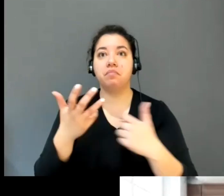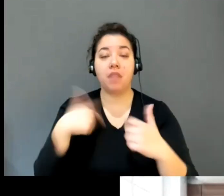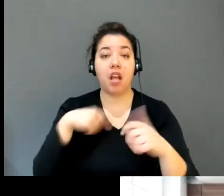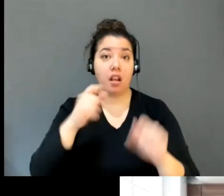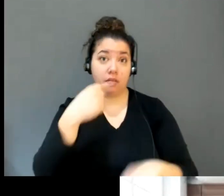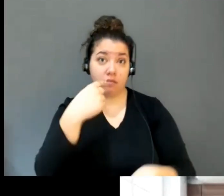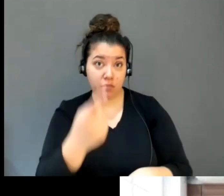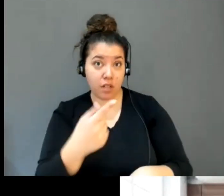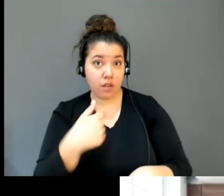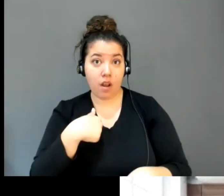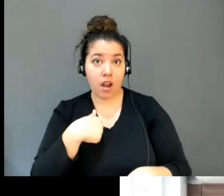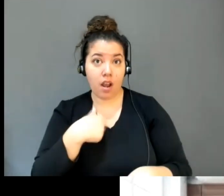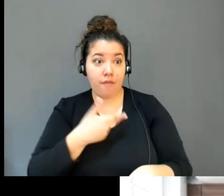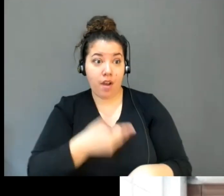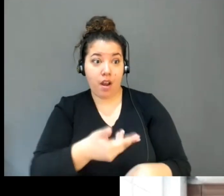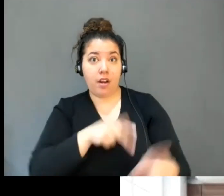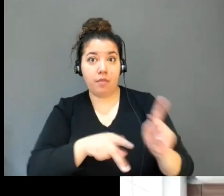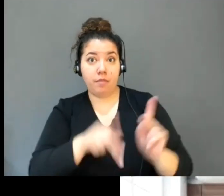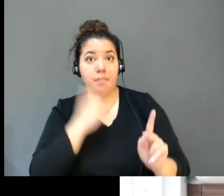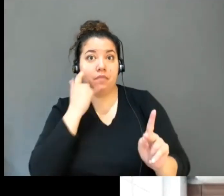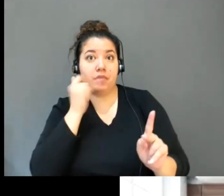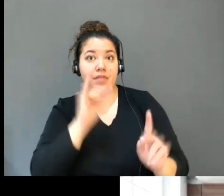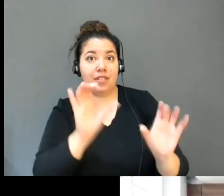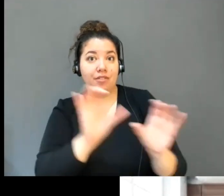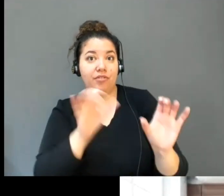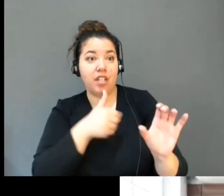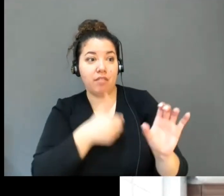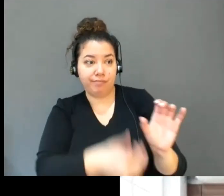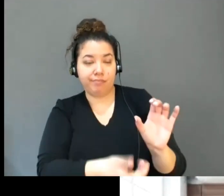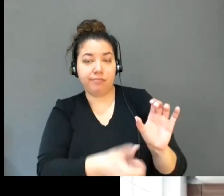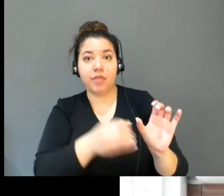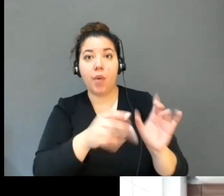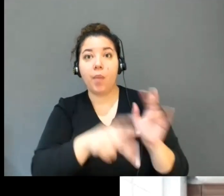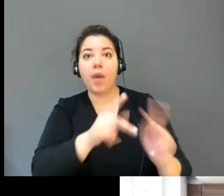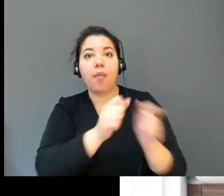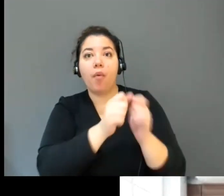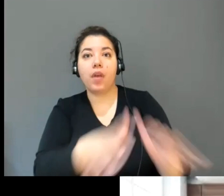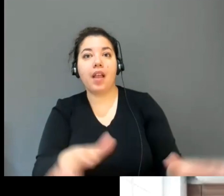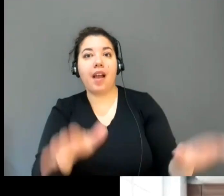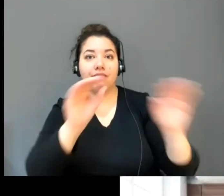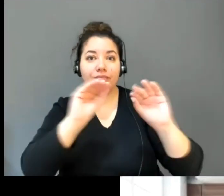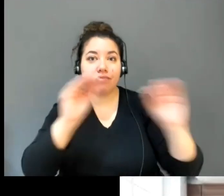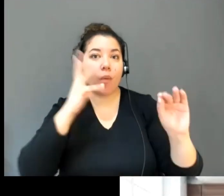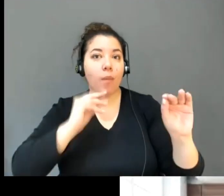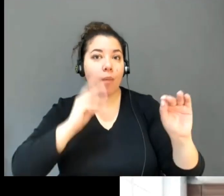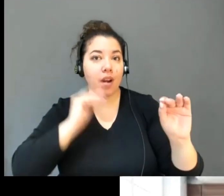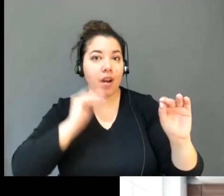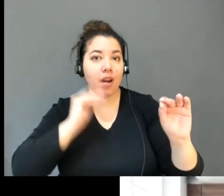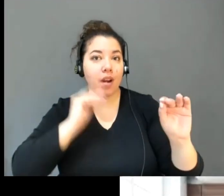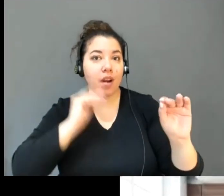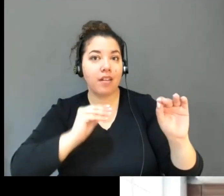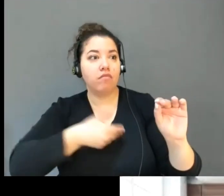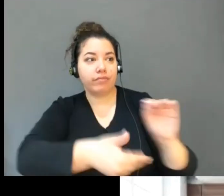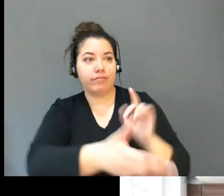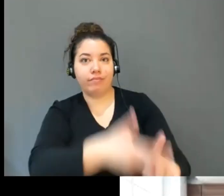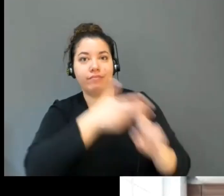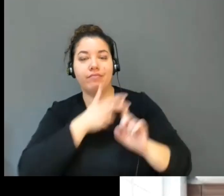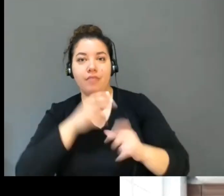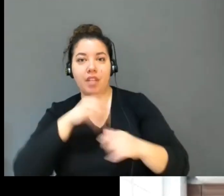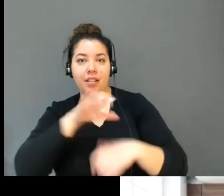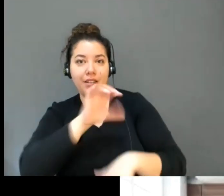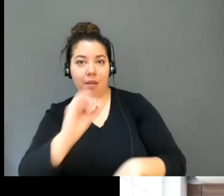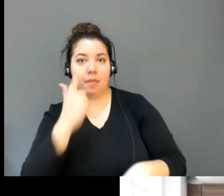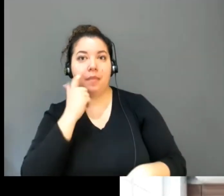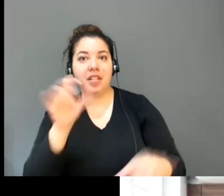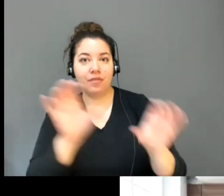I've made hiring decisions based off of that to get people who have never had experience into our company. That's excellent, because